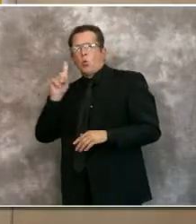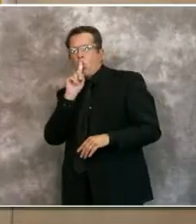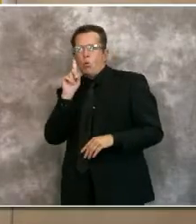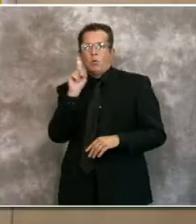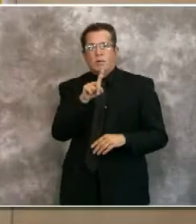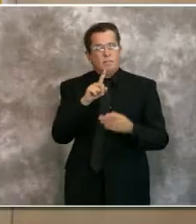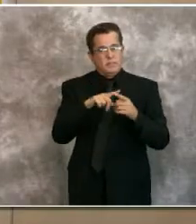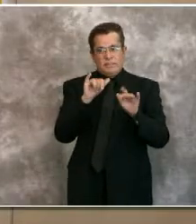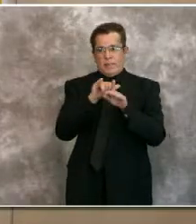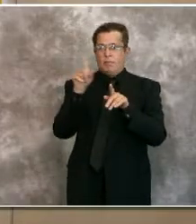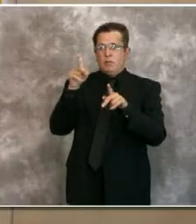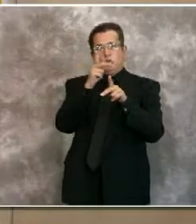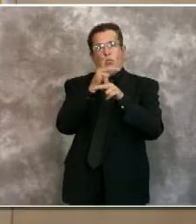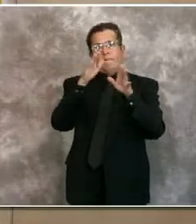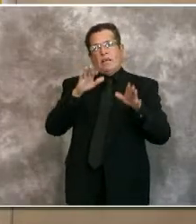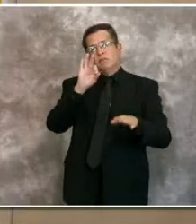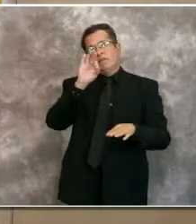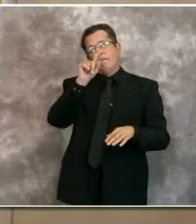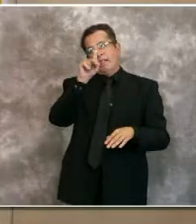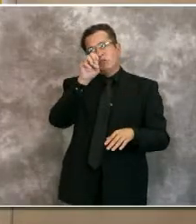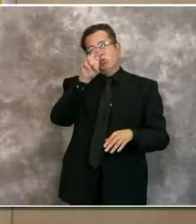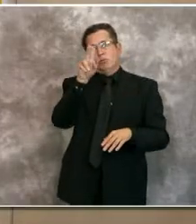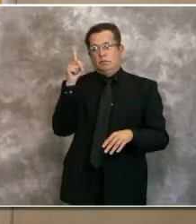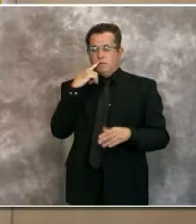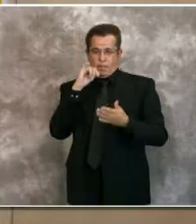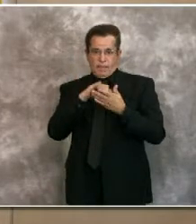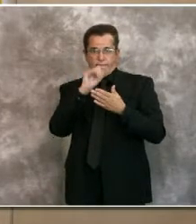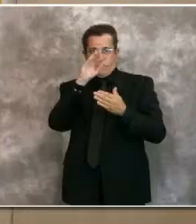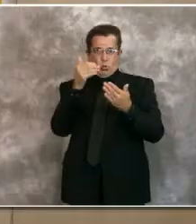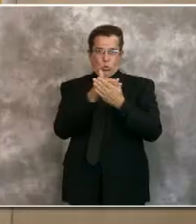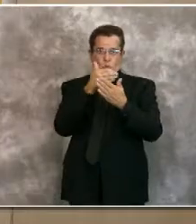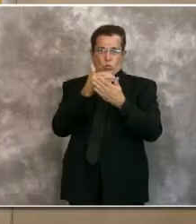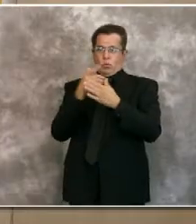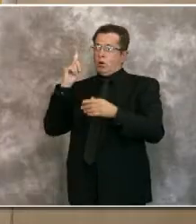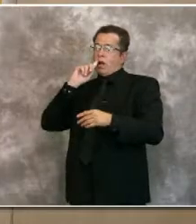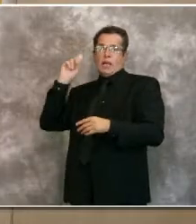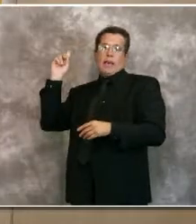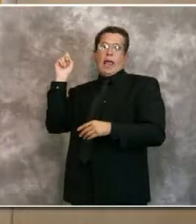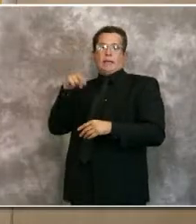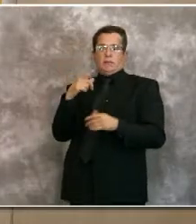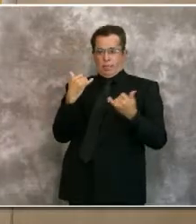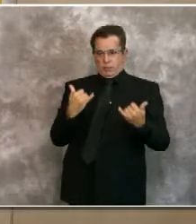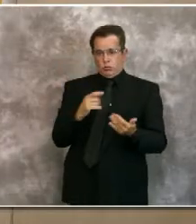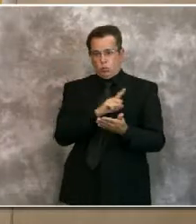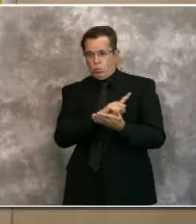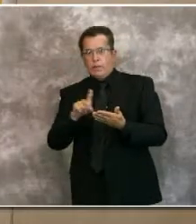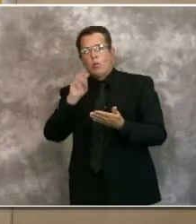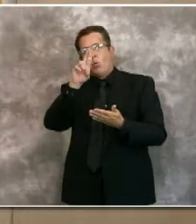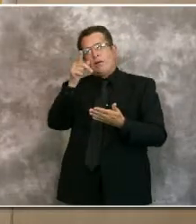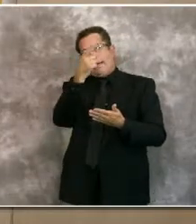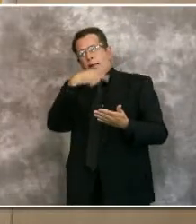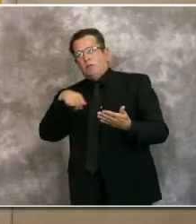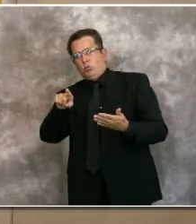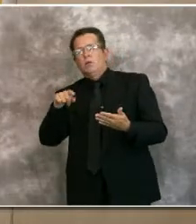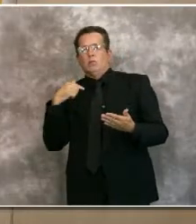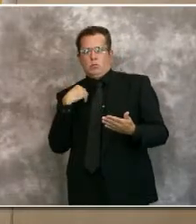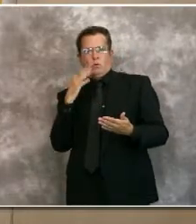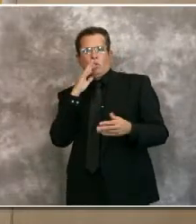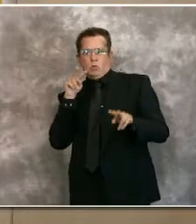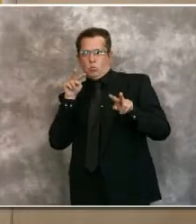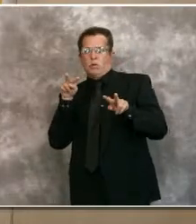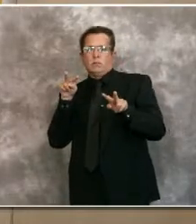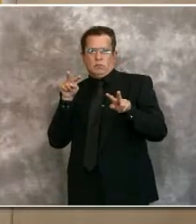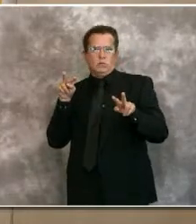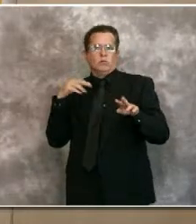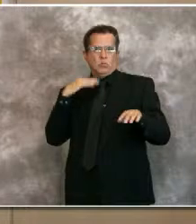Supervisor Fletcher stated, if any new guidance has come out, particularly this week or next week, we will hold